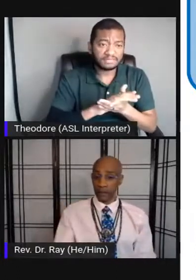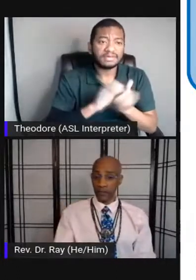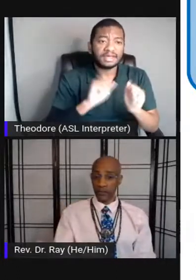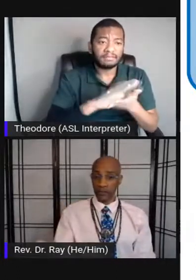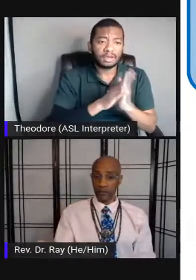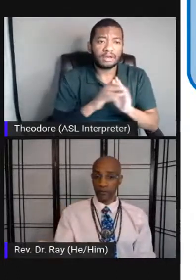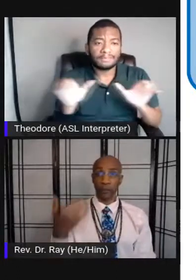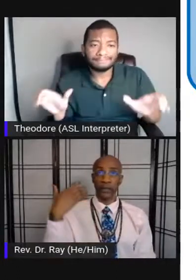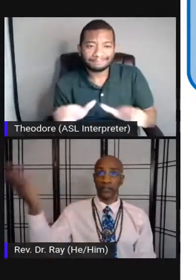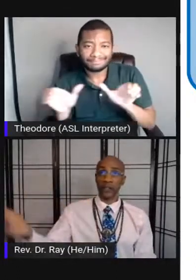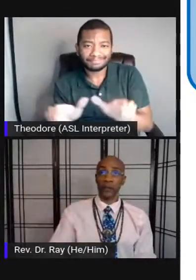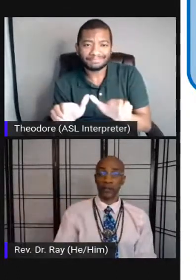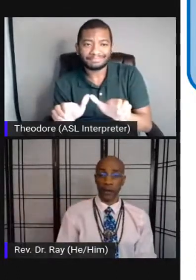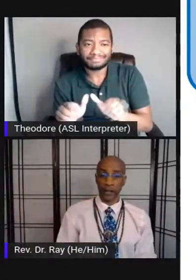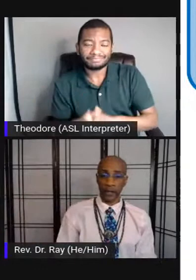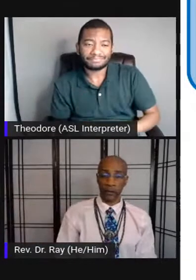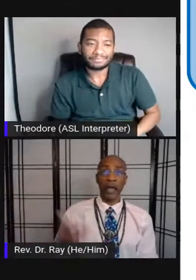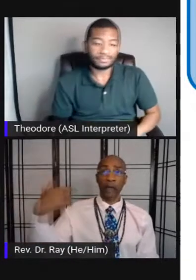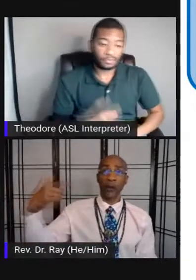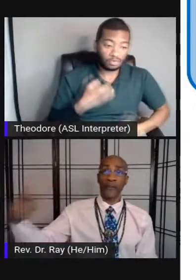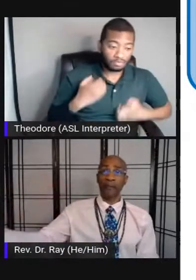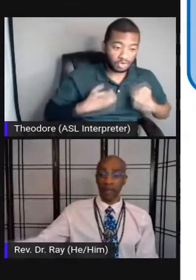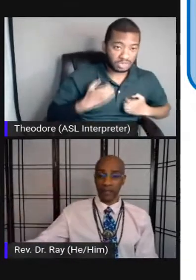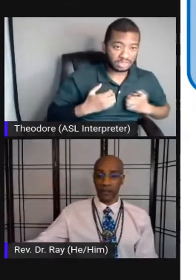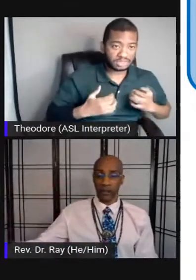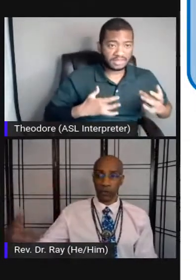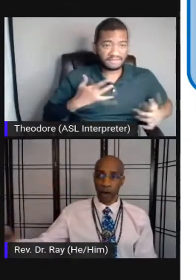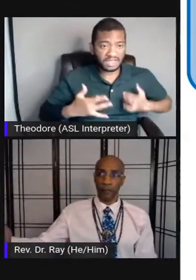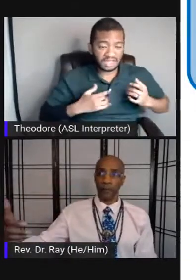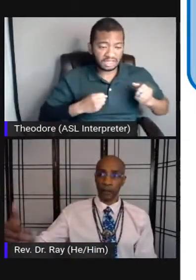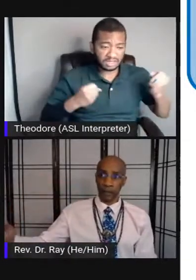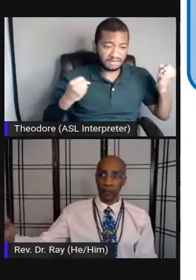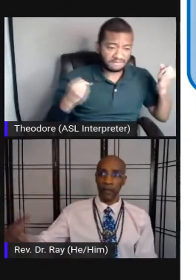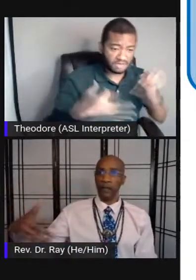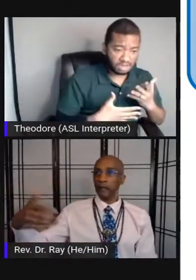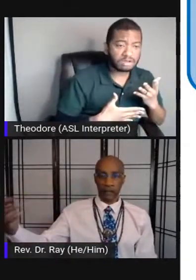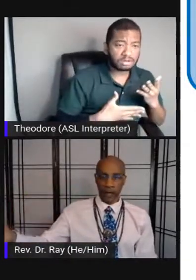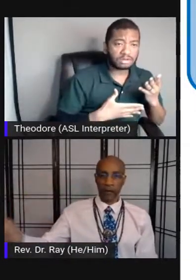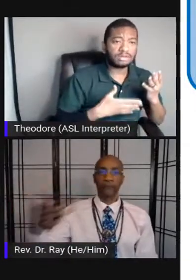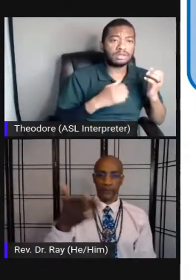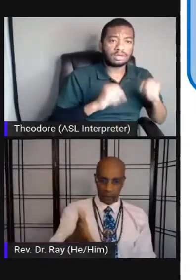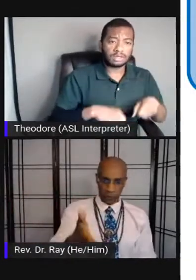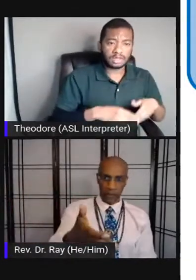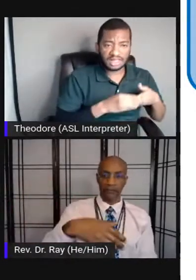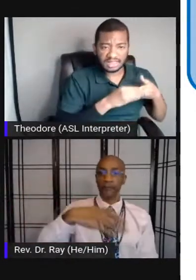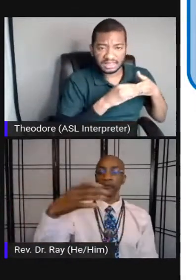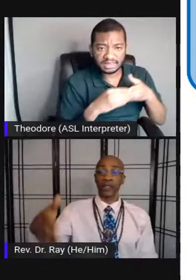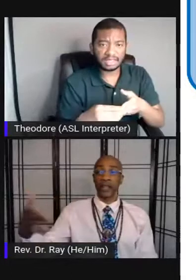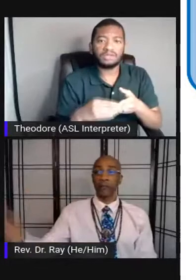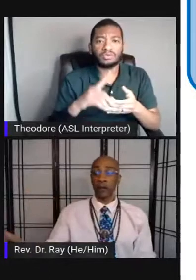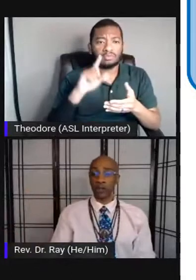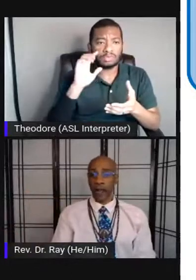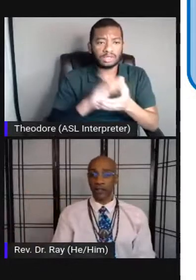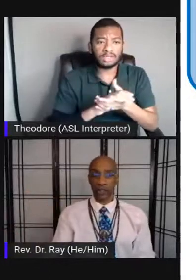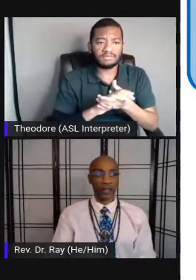by beliefs, the belief that someone is breaking in and what that means. They're going to rob me, they're going to beat me, etc. There's a belief, which